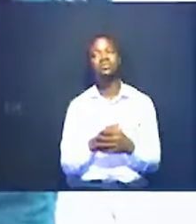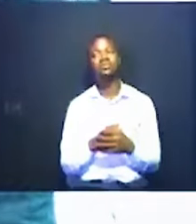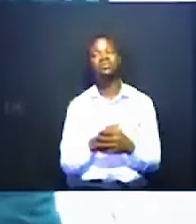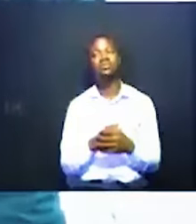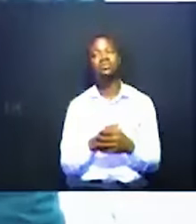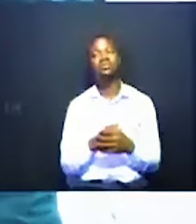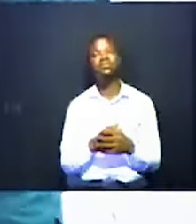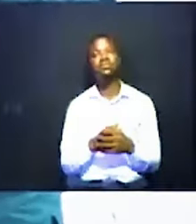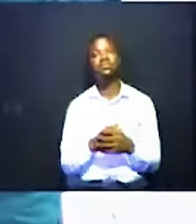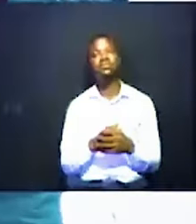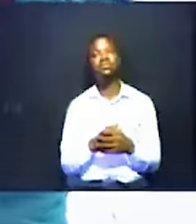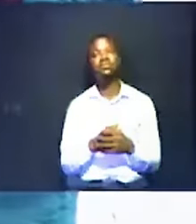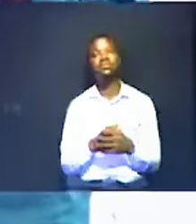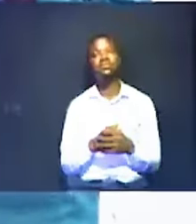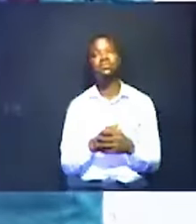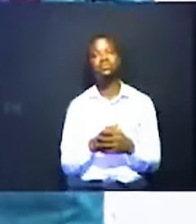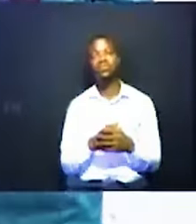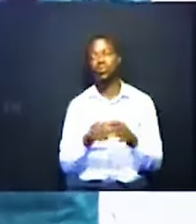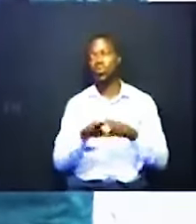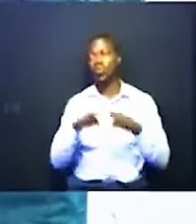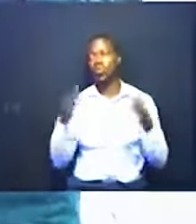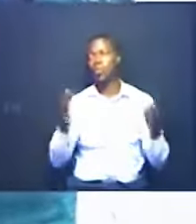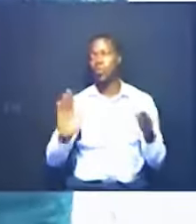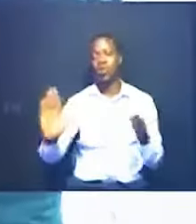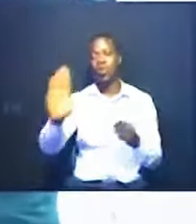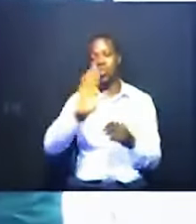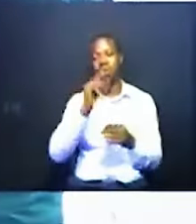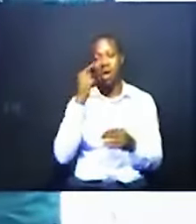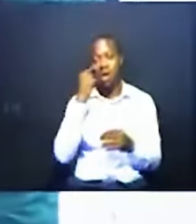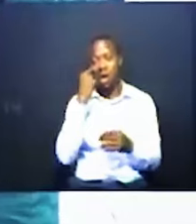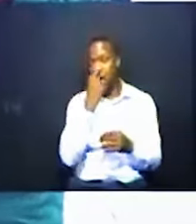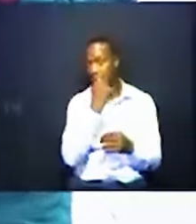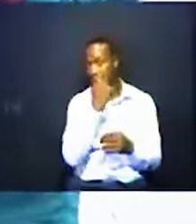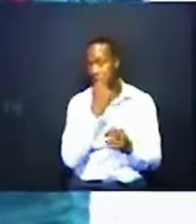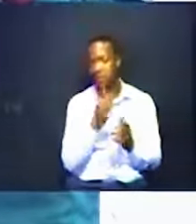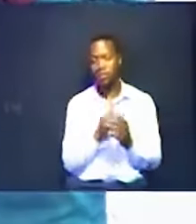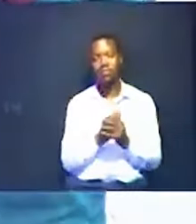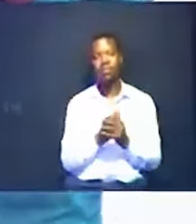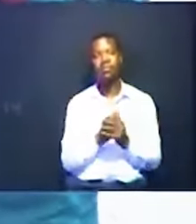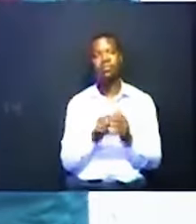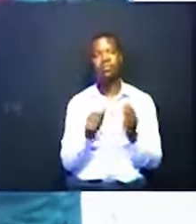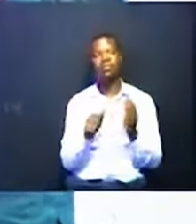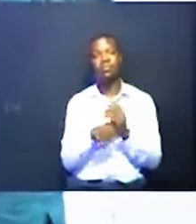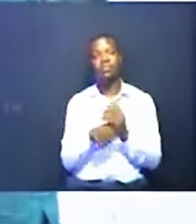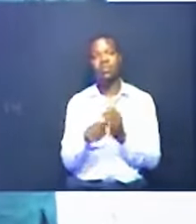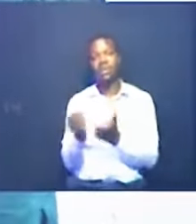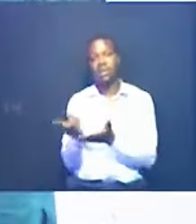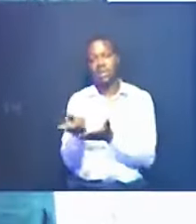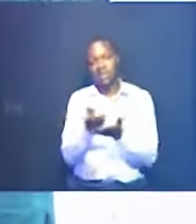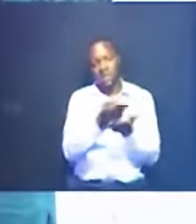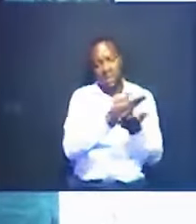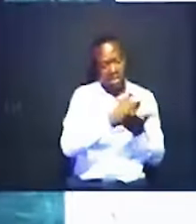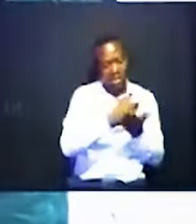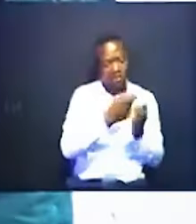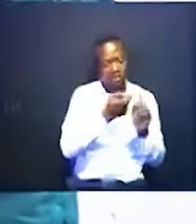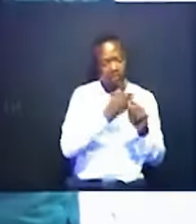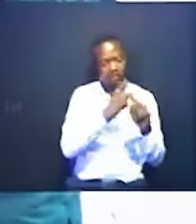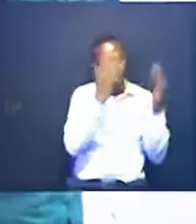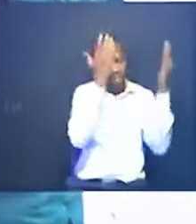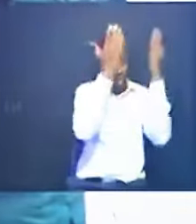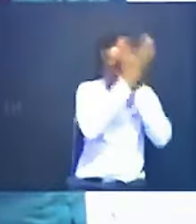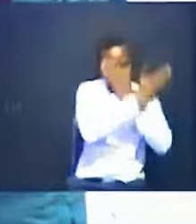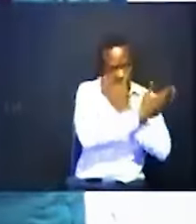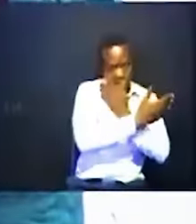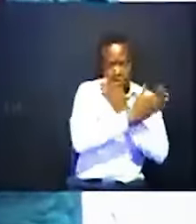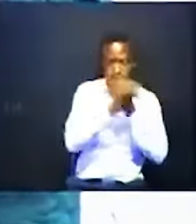edie no ate won hunu emu. To open their eyes se obebue won ani and turn them from darkness to light. Now what